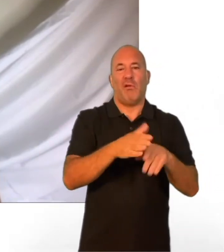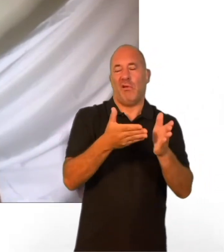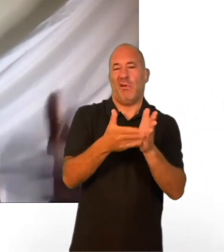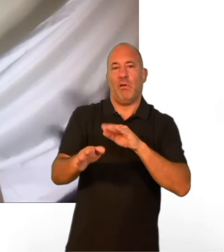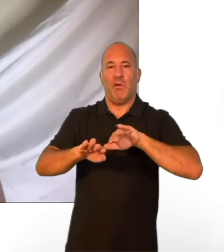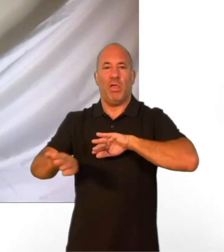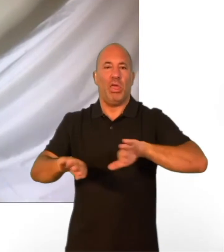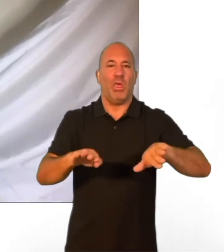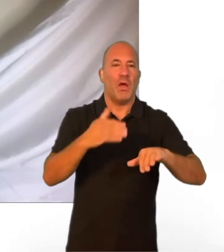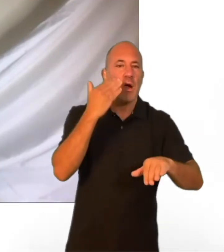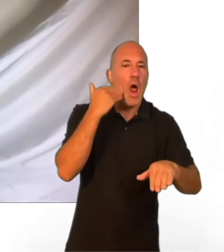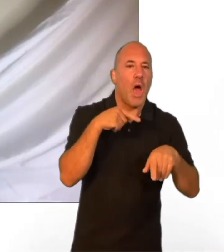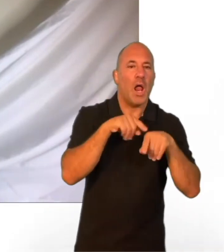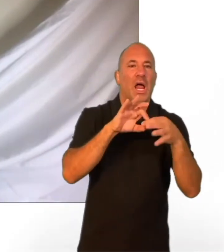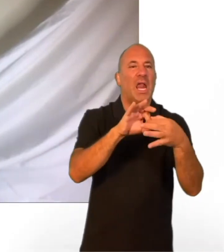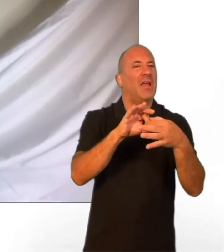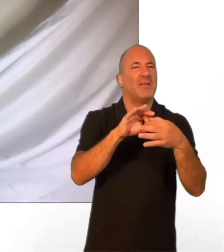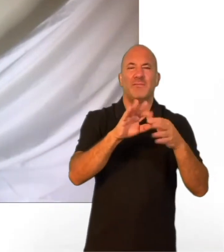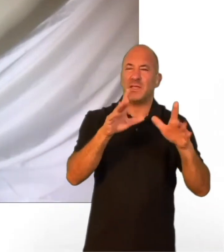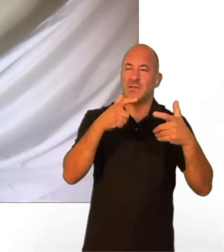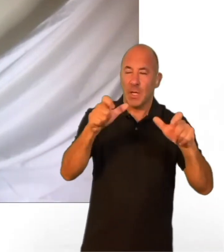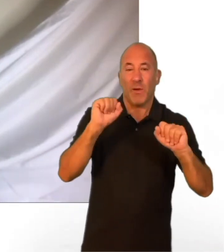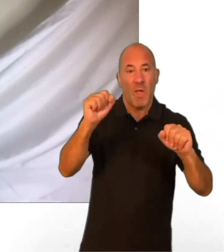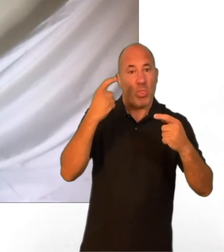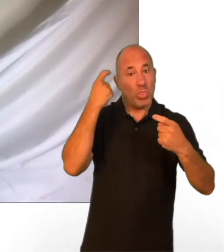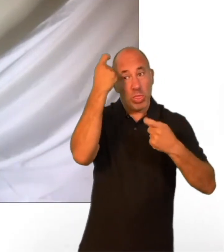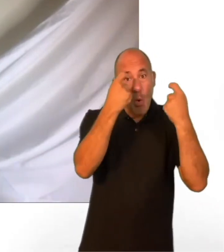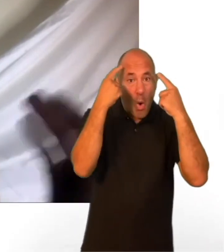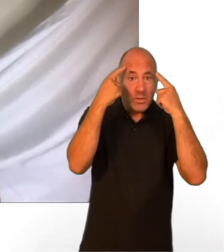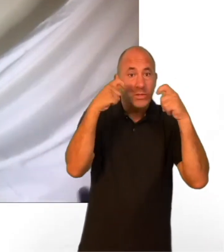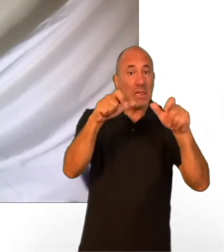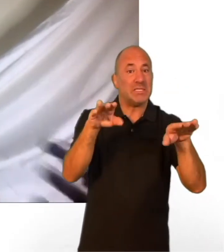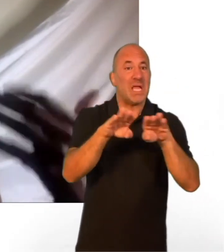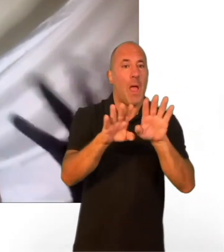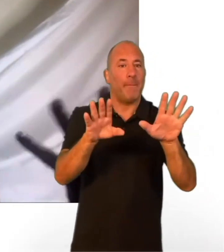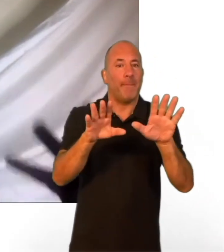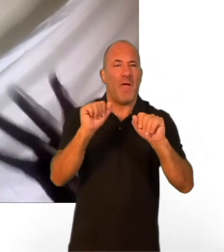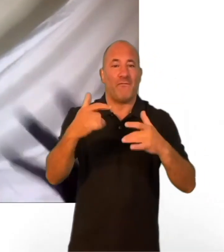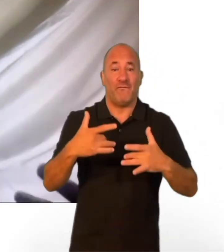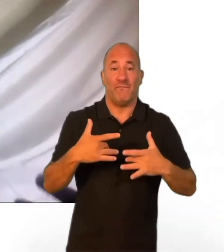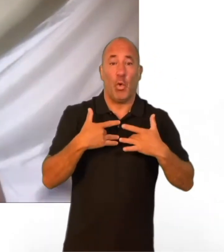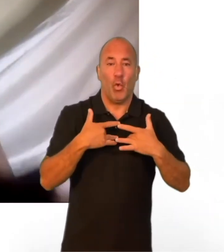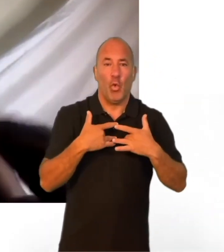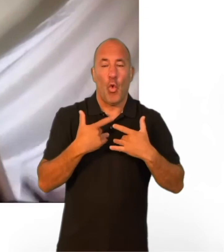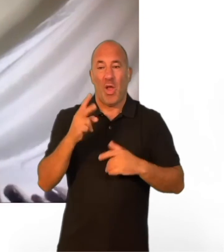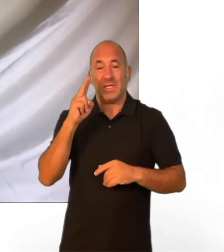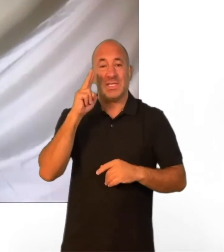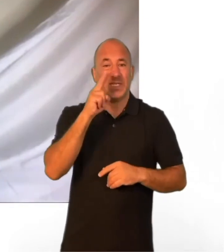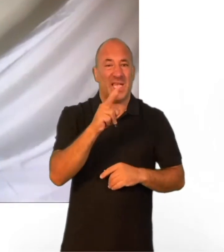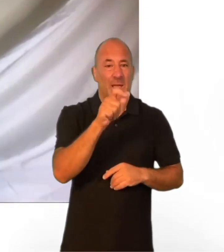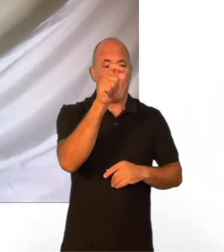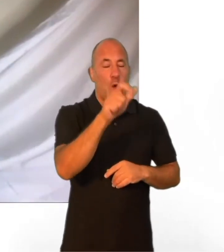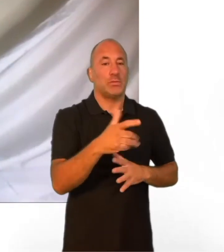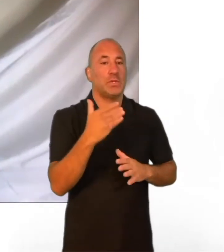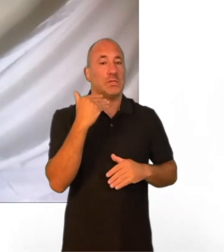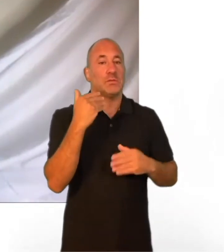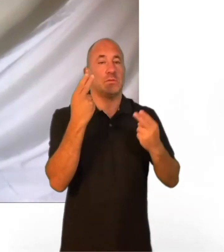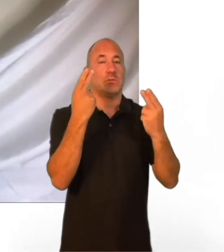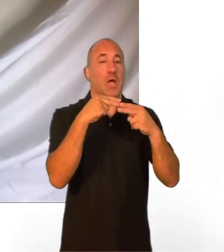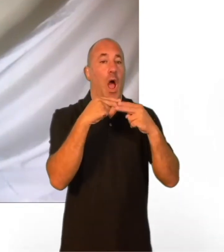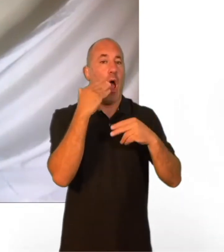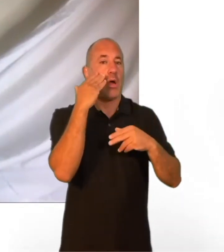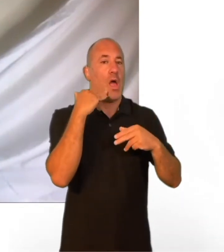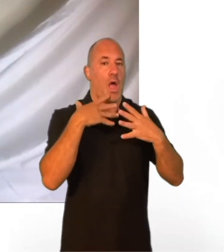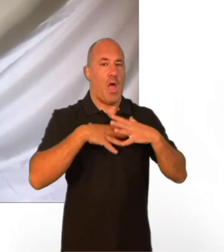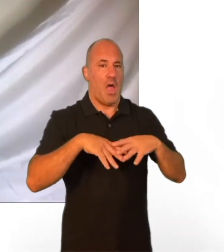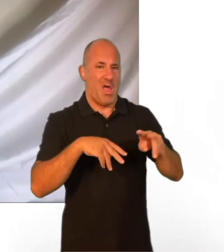in overcoming this bias, but that doesn't necessarily change their thoughts, their opinions, or the ways that they react to darker skinned bodies